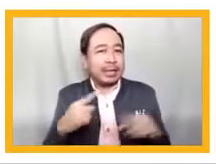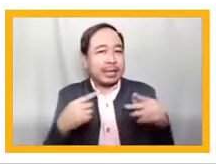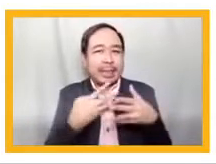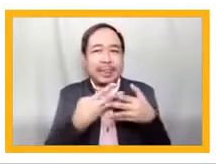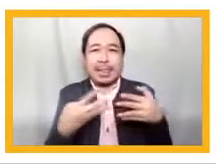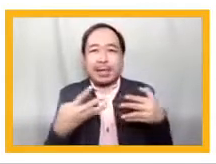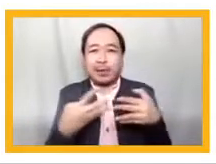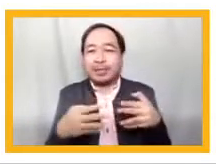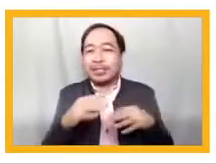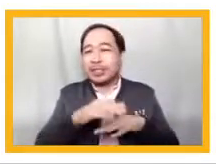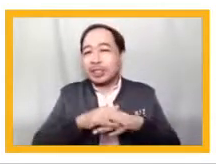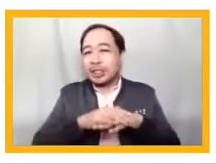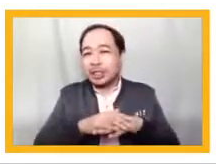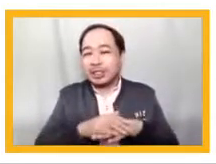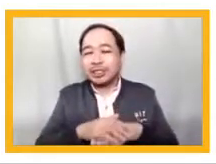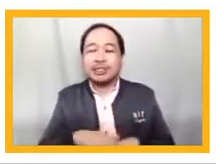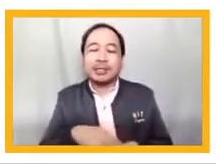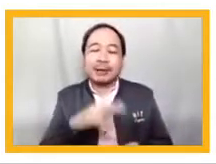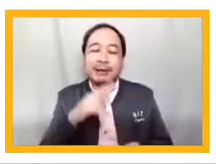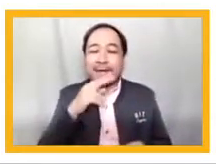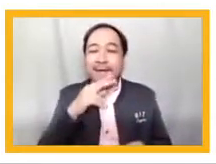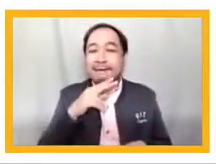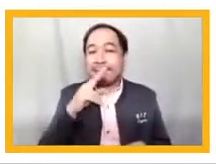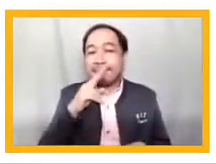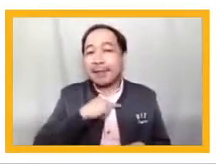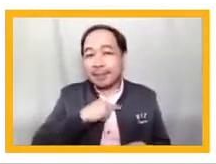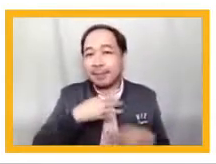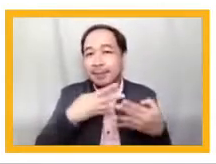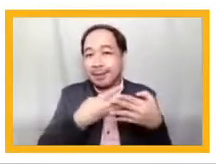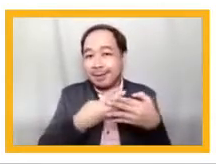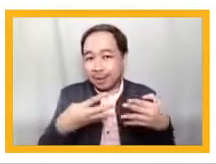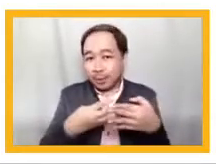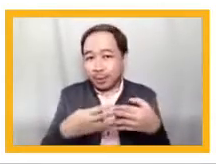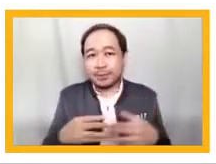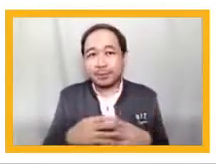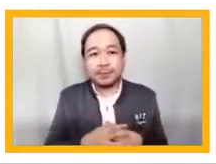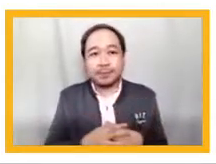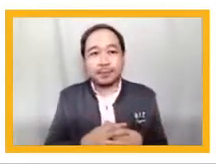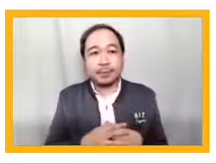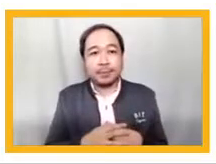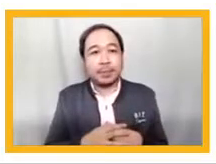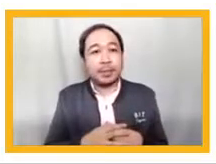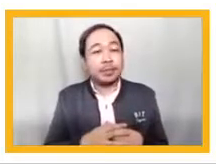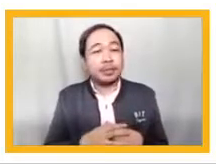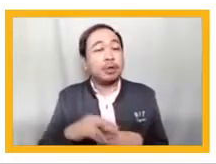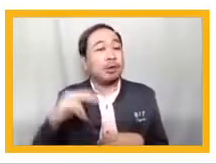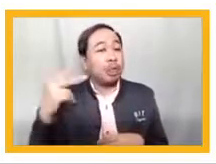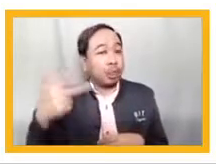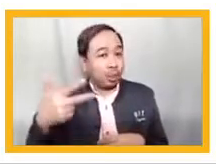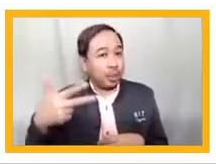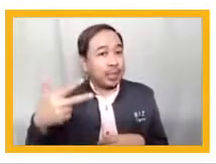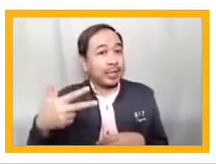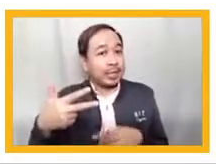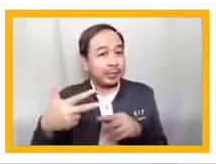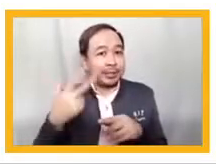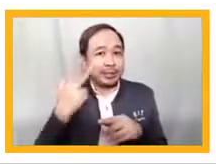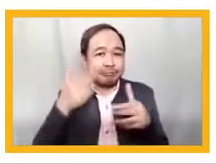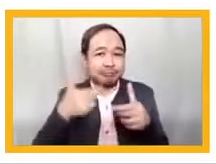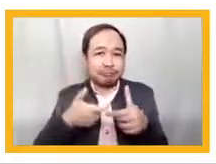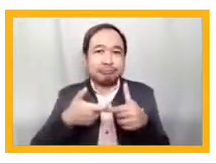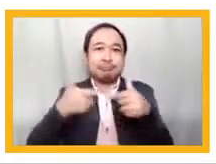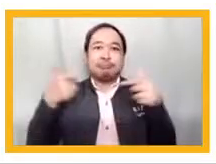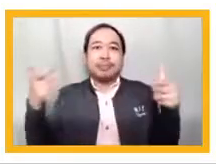And then the step three is the booming in quantity of the number of projects on